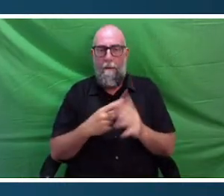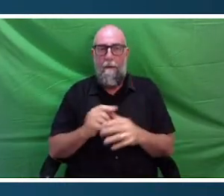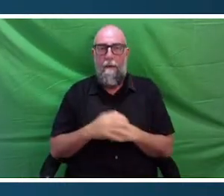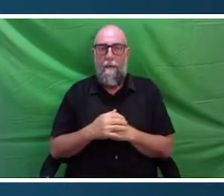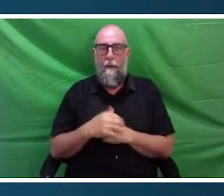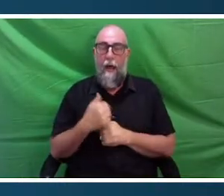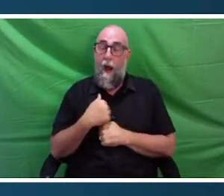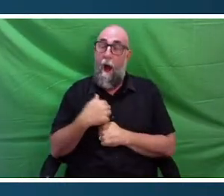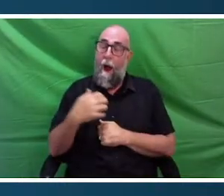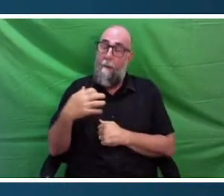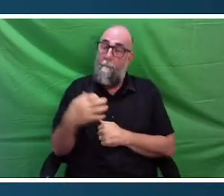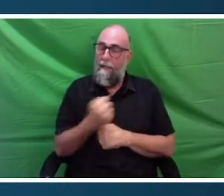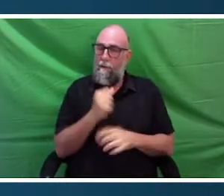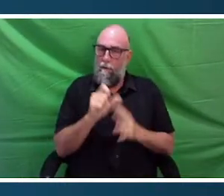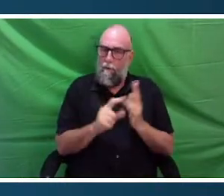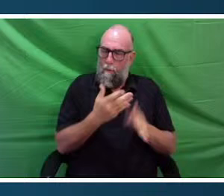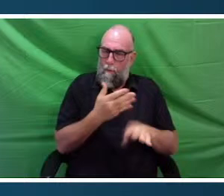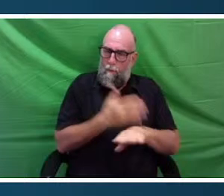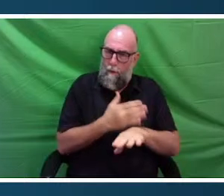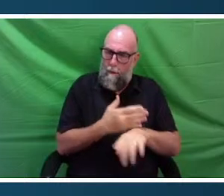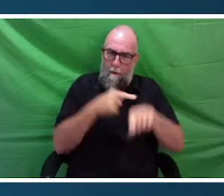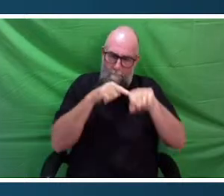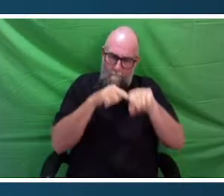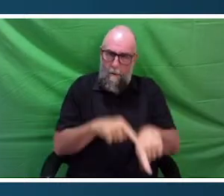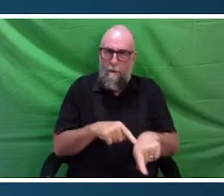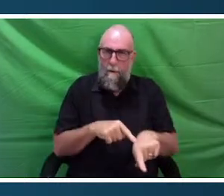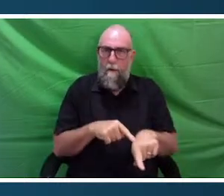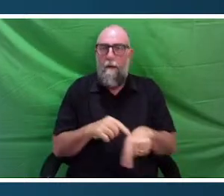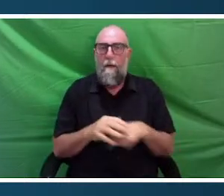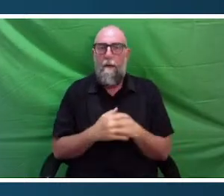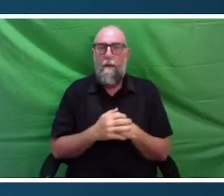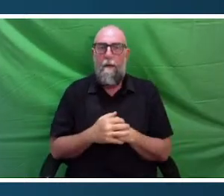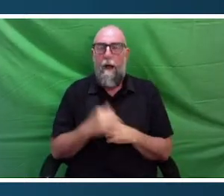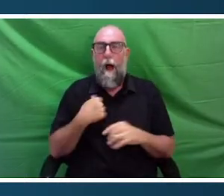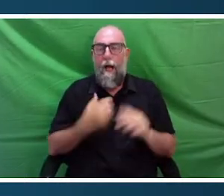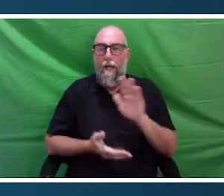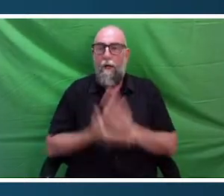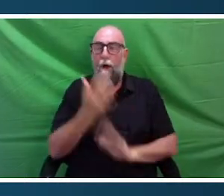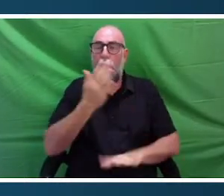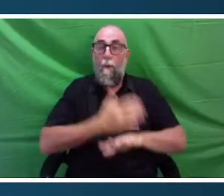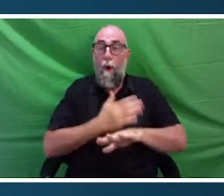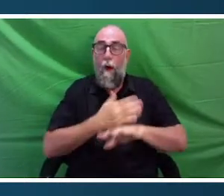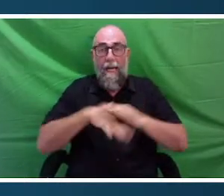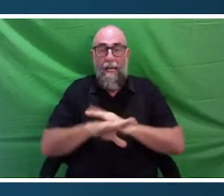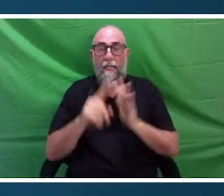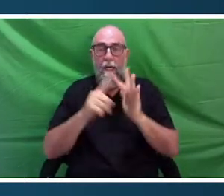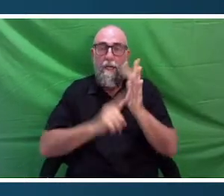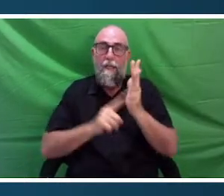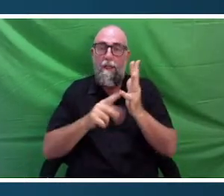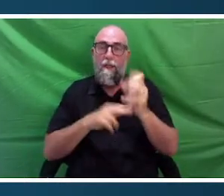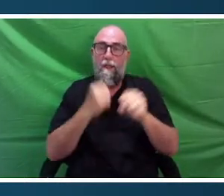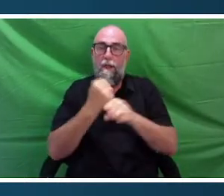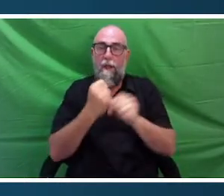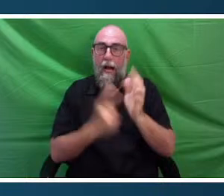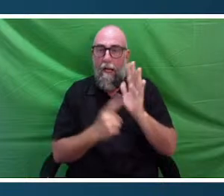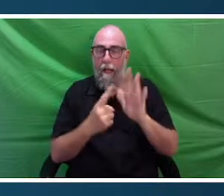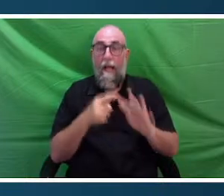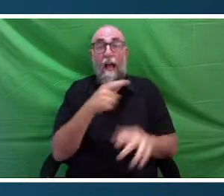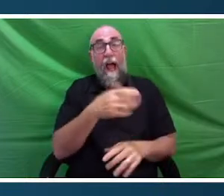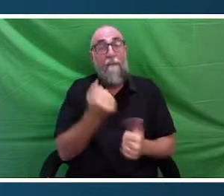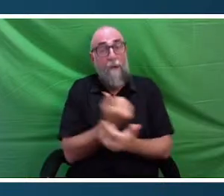service. This assignment took me to the Amazonian jungle, to a territory where armed